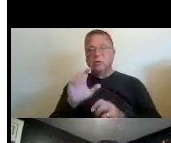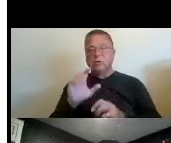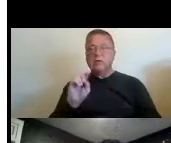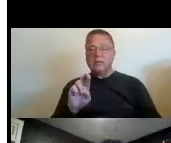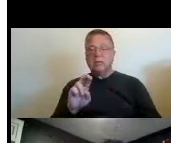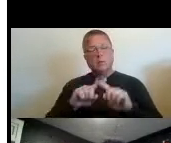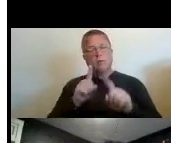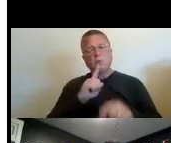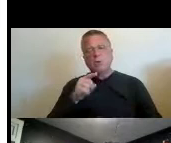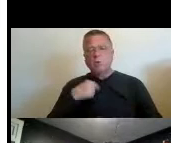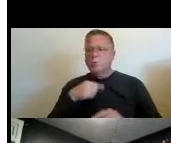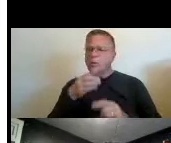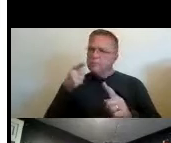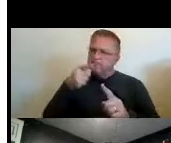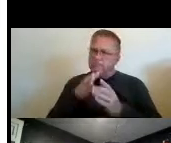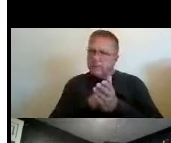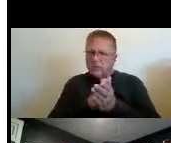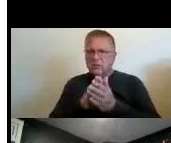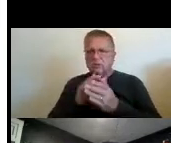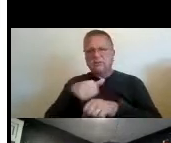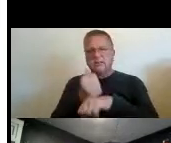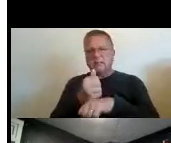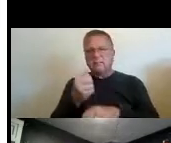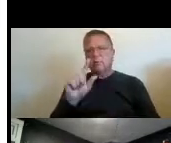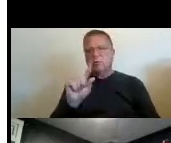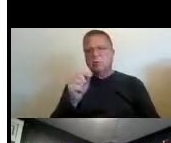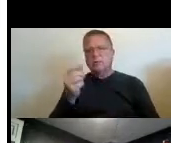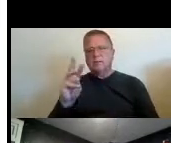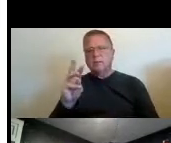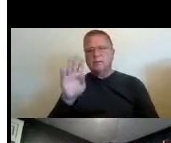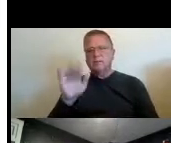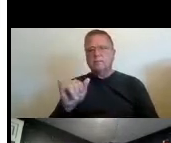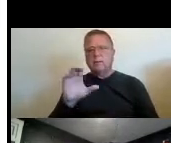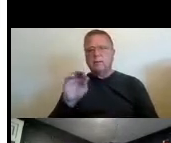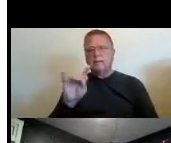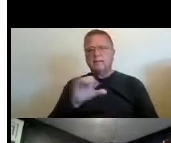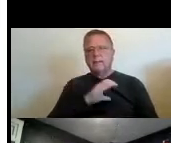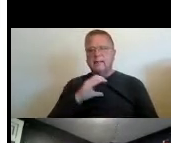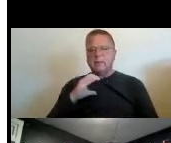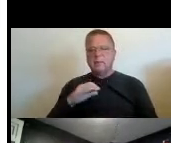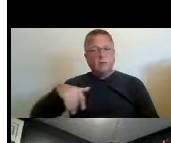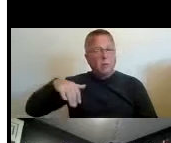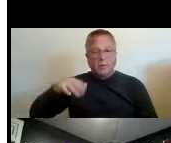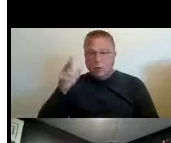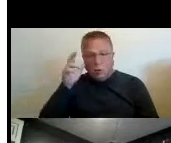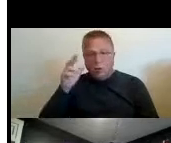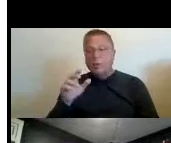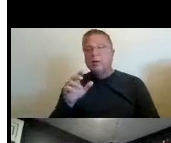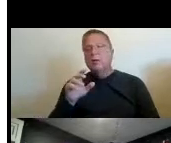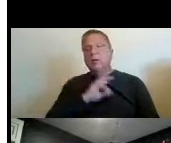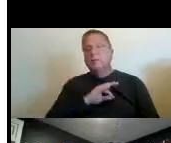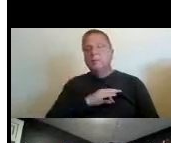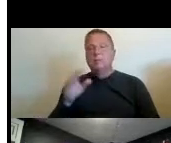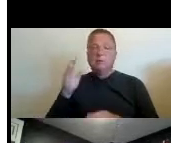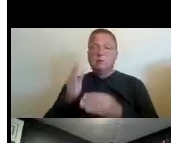operating on a mission that was set in 2016 in the city of Pittsburgh by the City Council. For those who haven't heard of the Pittsburgh Complete Streets